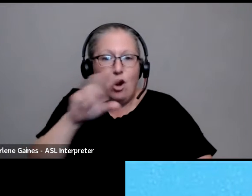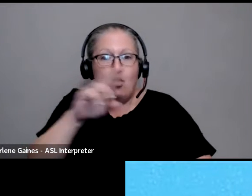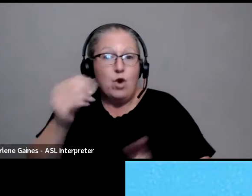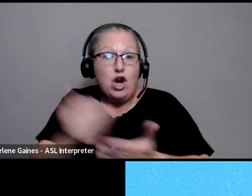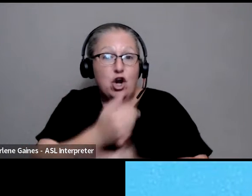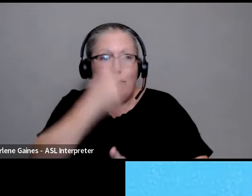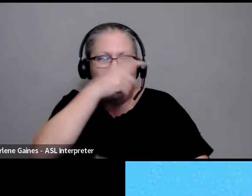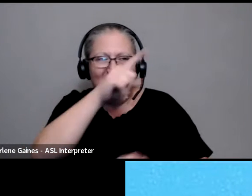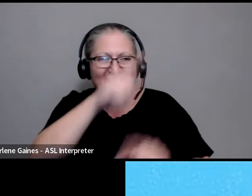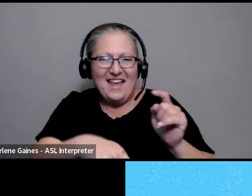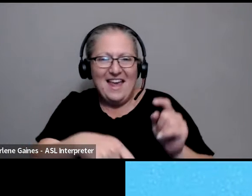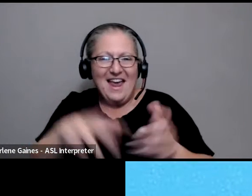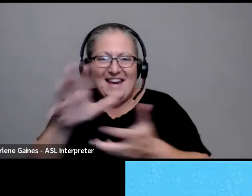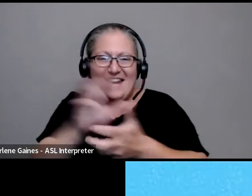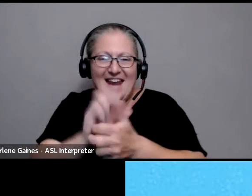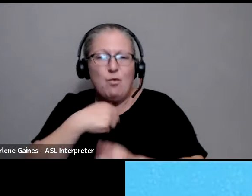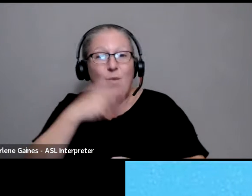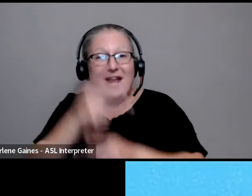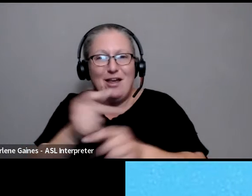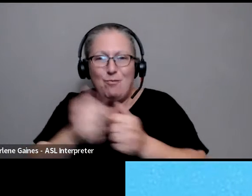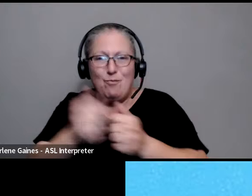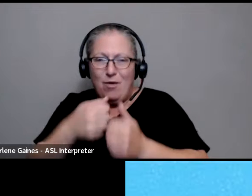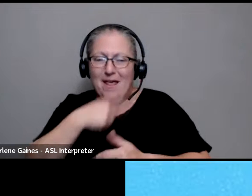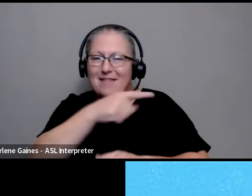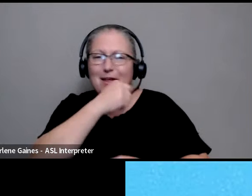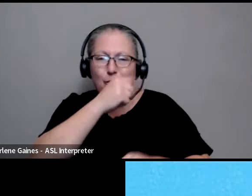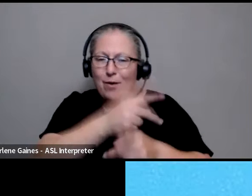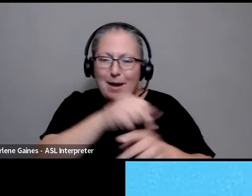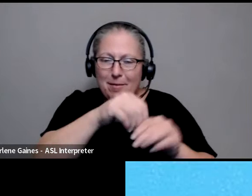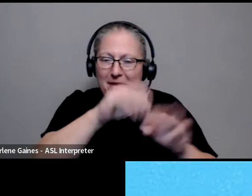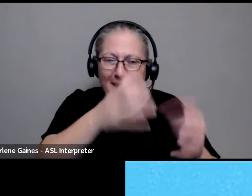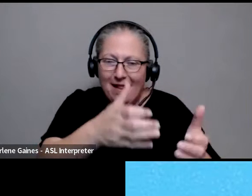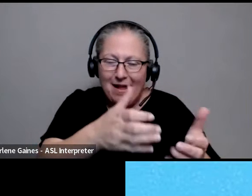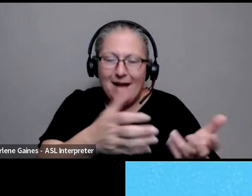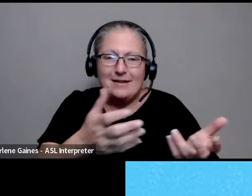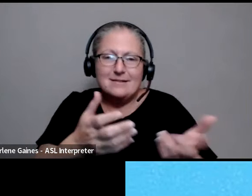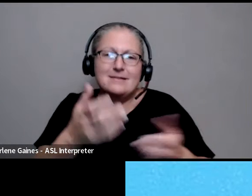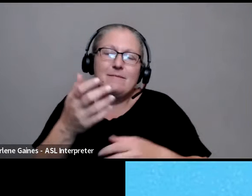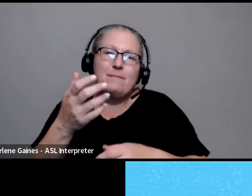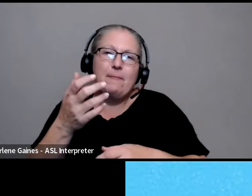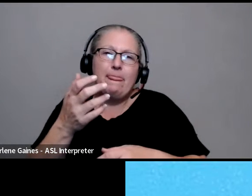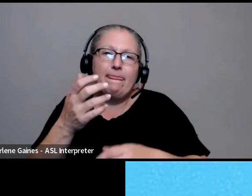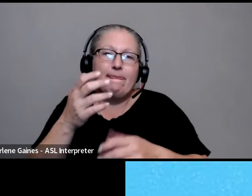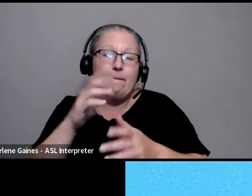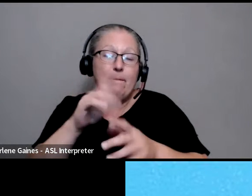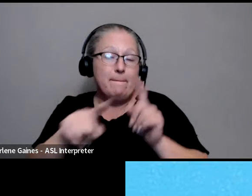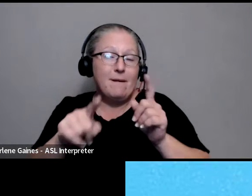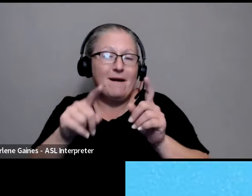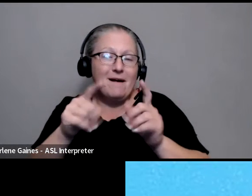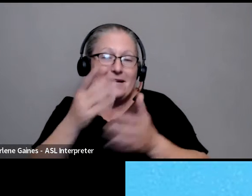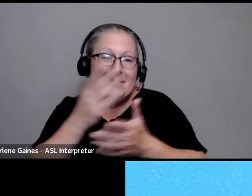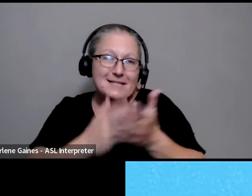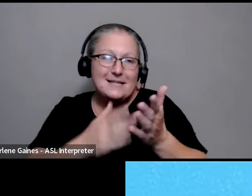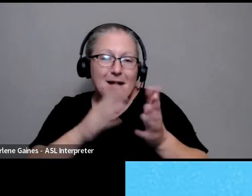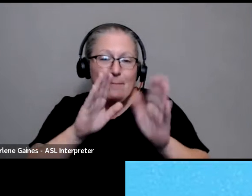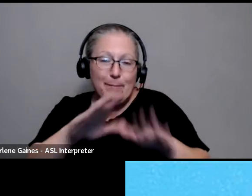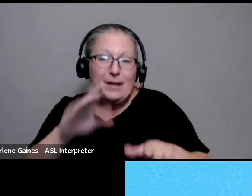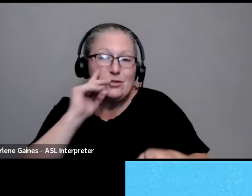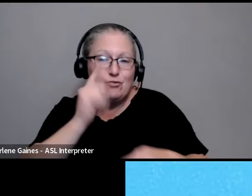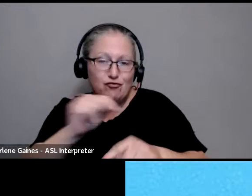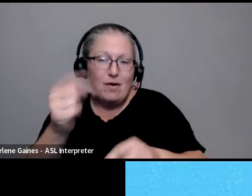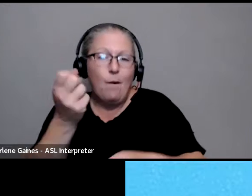can't take them and damage them. We keep them with us. But kids will still try to hold on to the phones. And so the other part